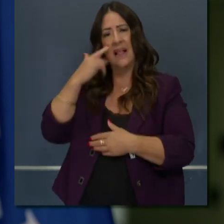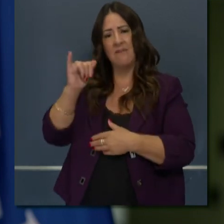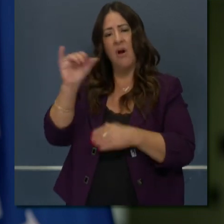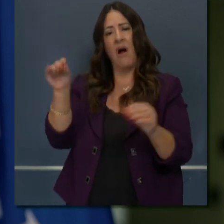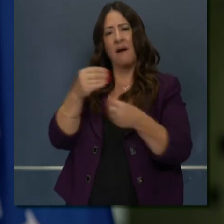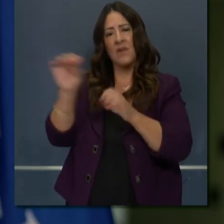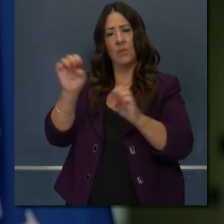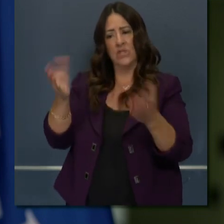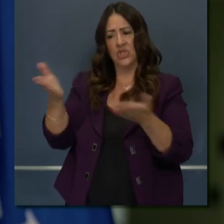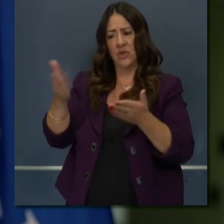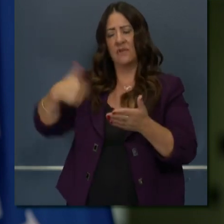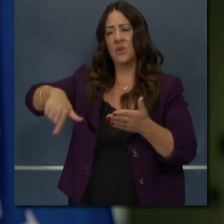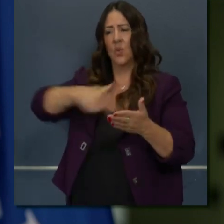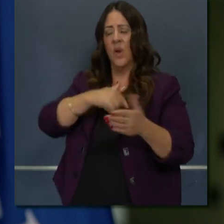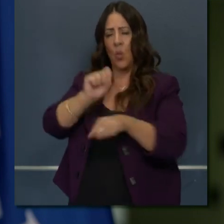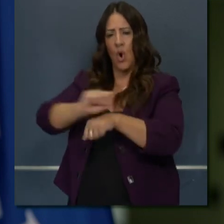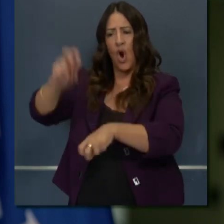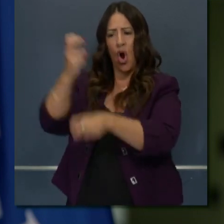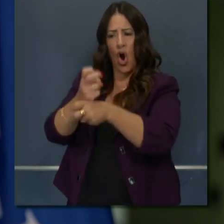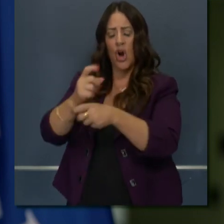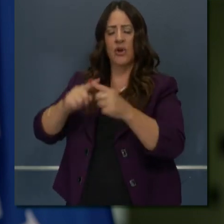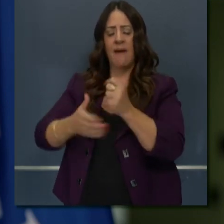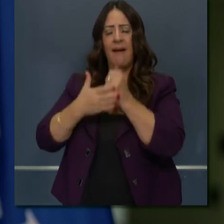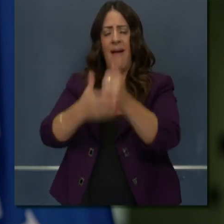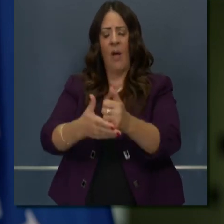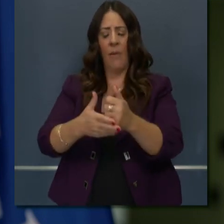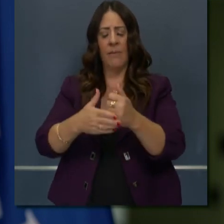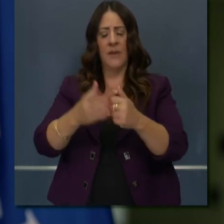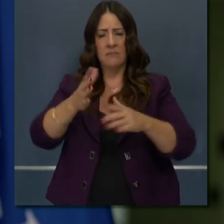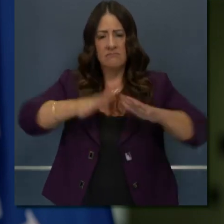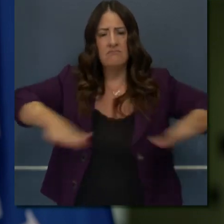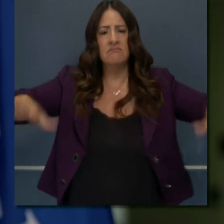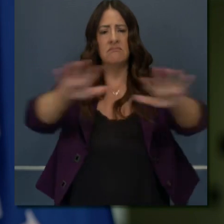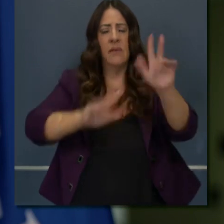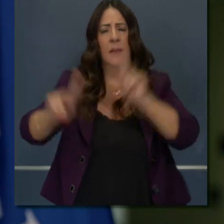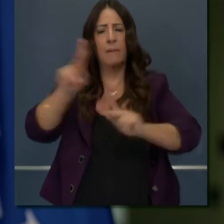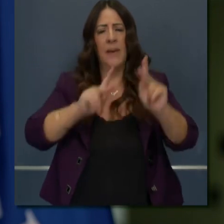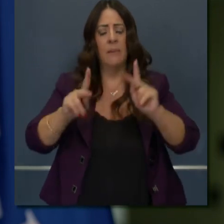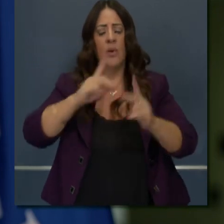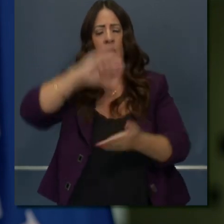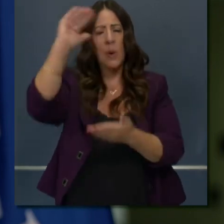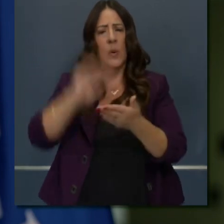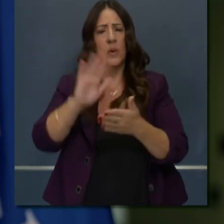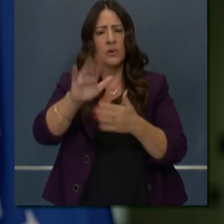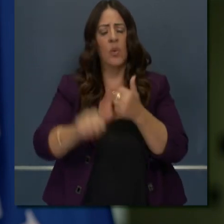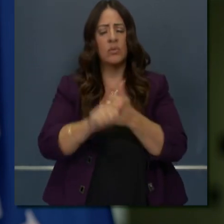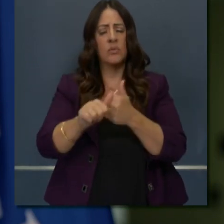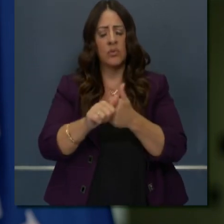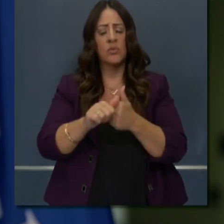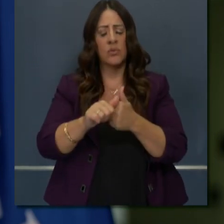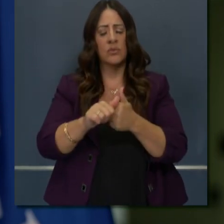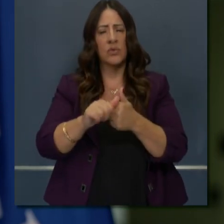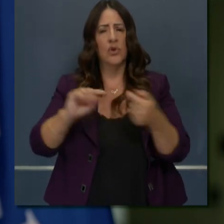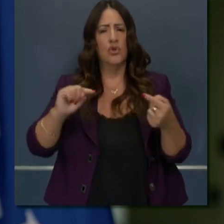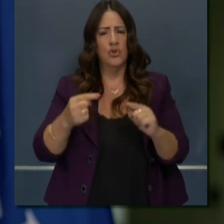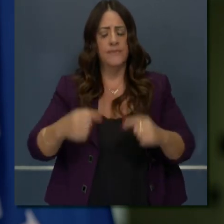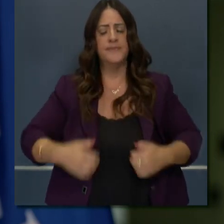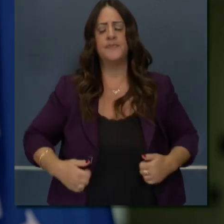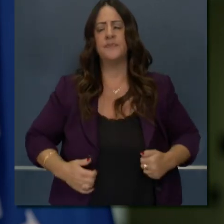continued this vigilance in trying to reduce the earthquake risk to the public. During this pandemic, we've experienced